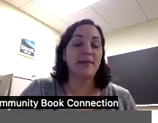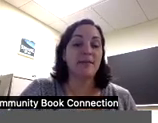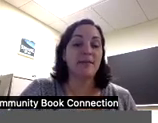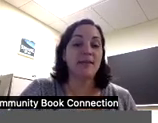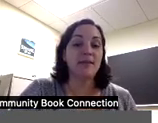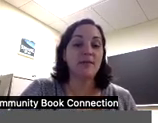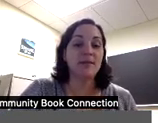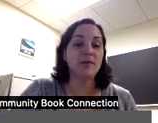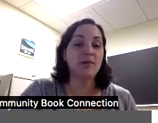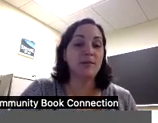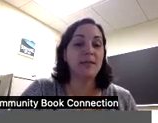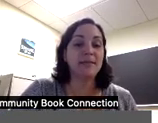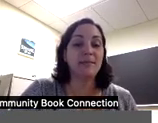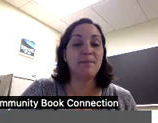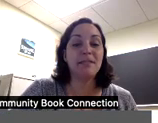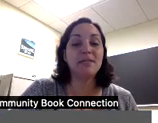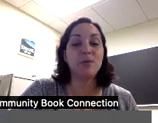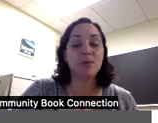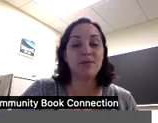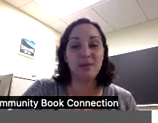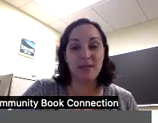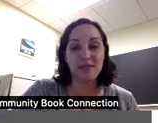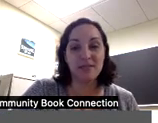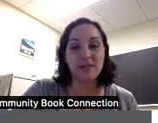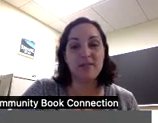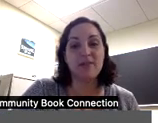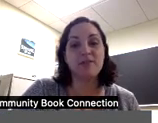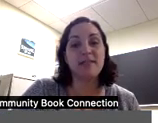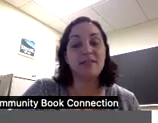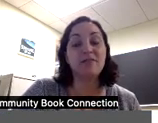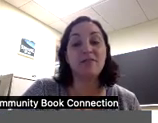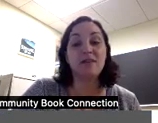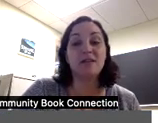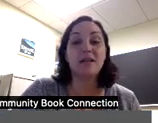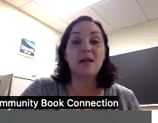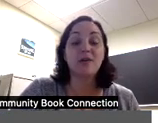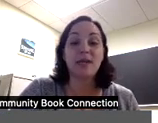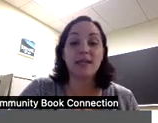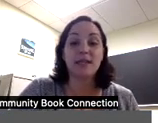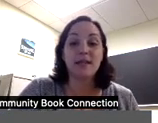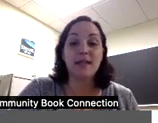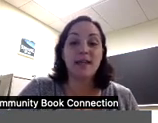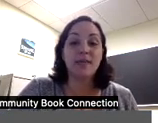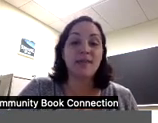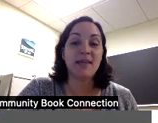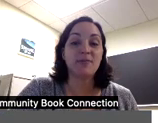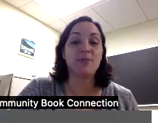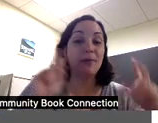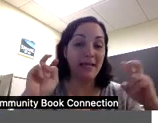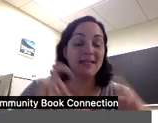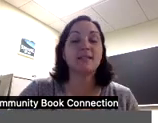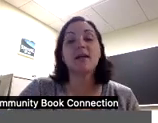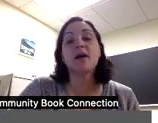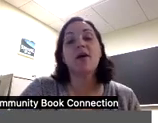is happening right now is called the Plant a Million Corals Foundation that Dr. David Vaughn created. He was able